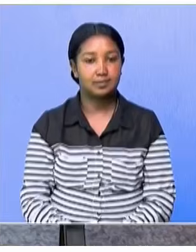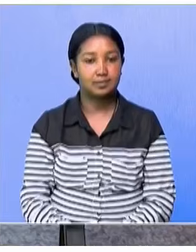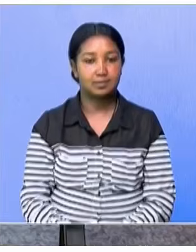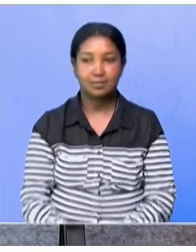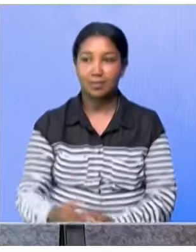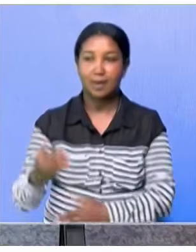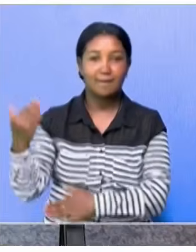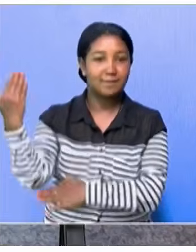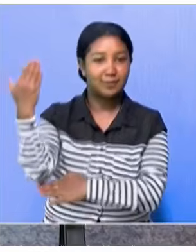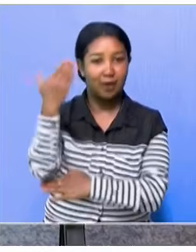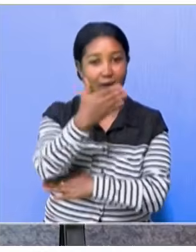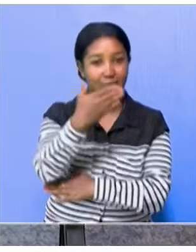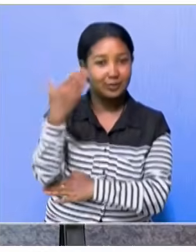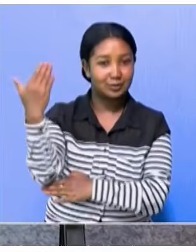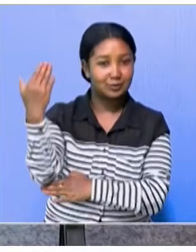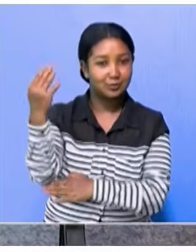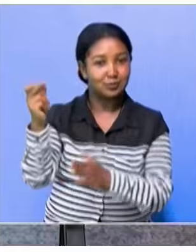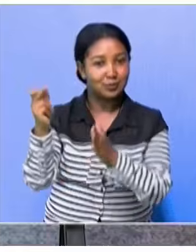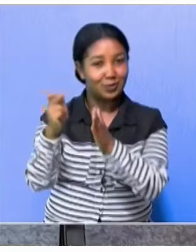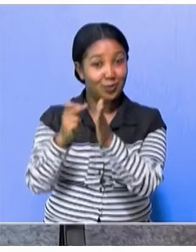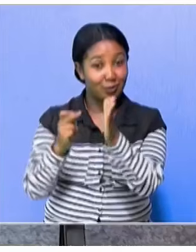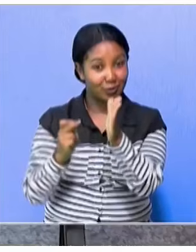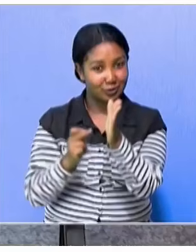Traffic Rules and Regulation.